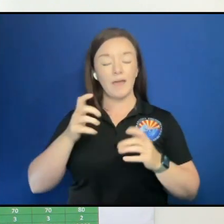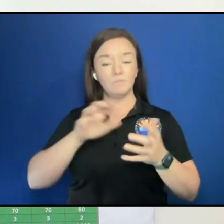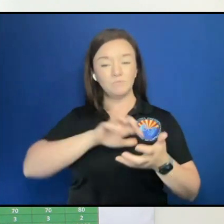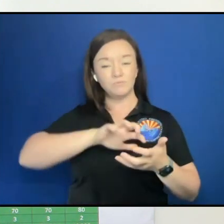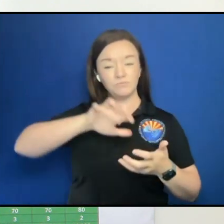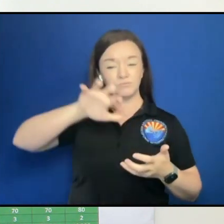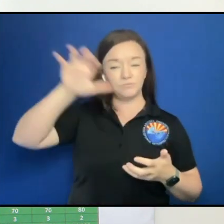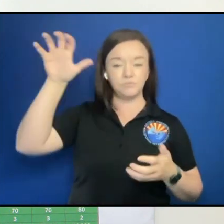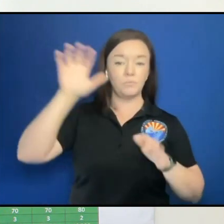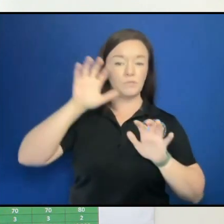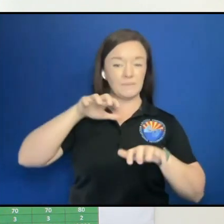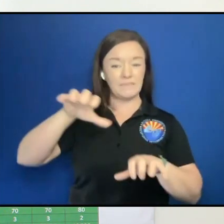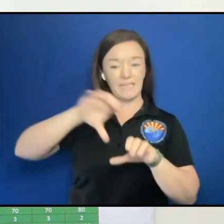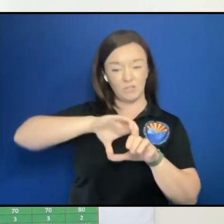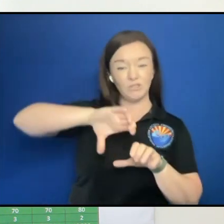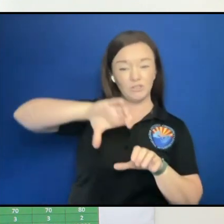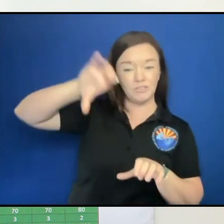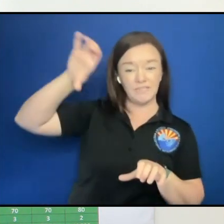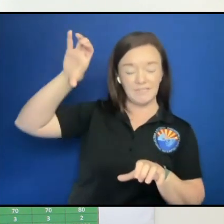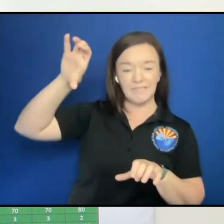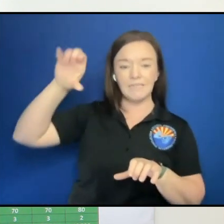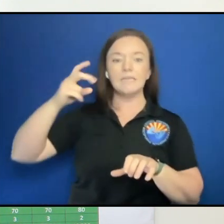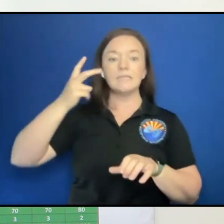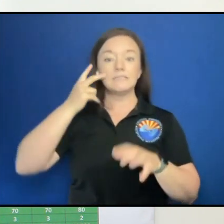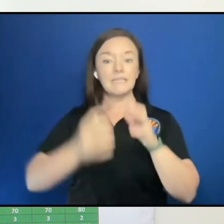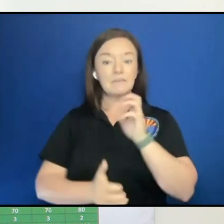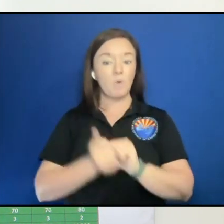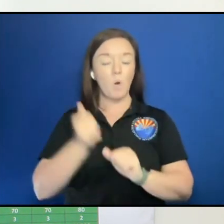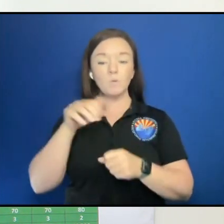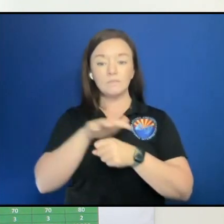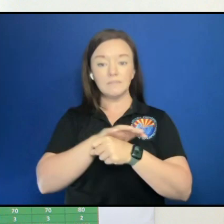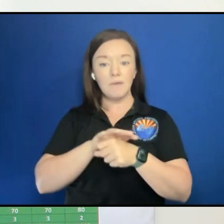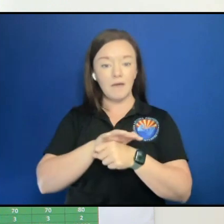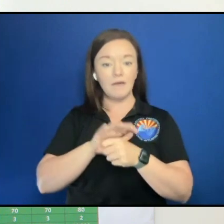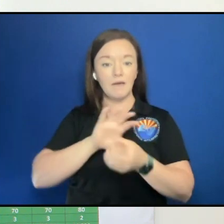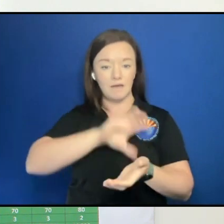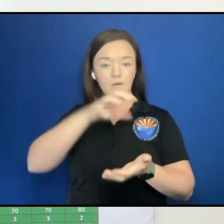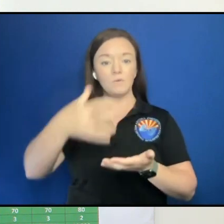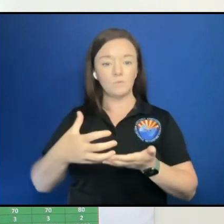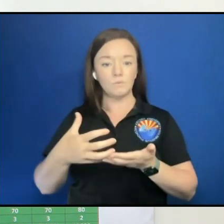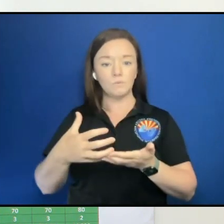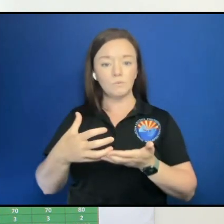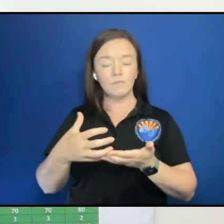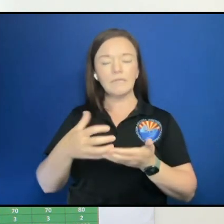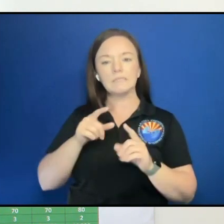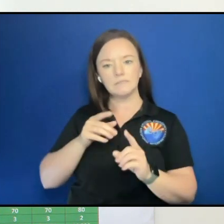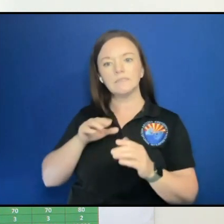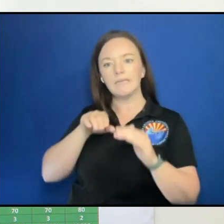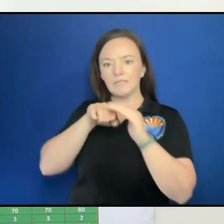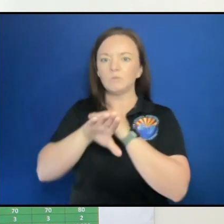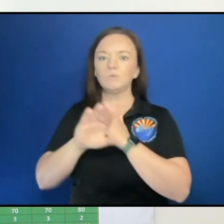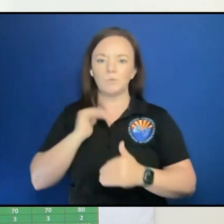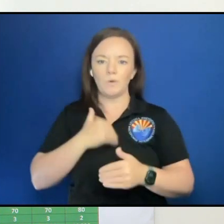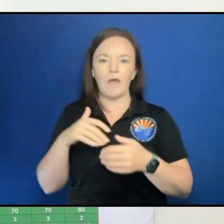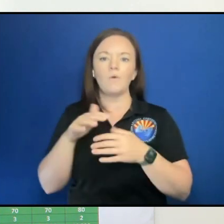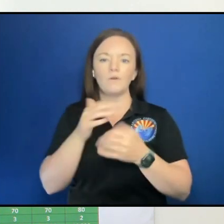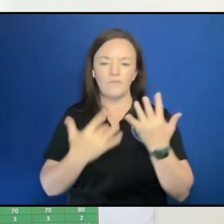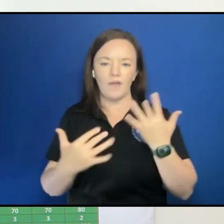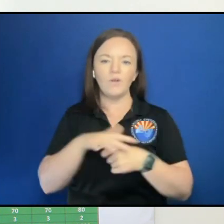seeing, you can see the highest amounts right along here and then right up into the Hermit's Peak Calf Canyon fire